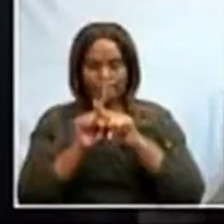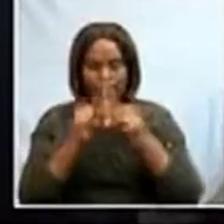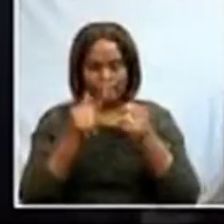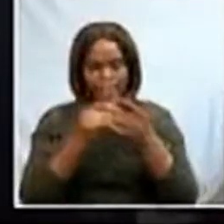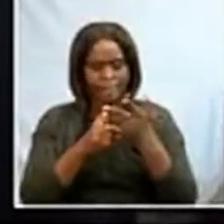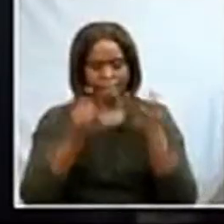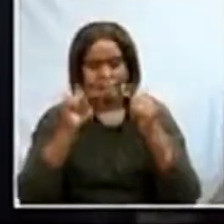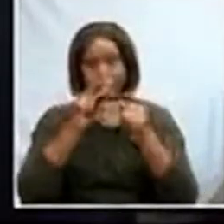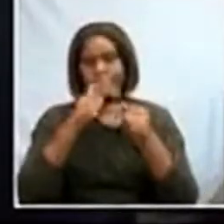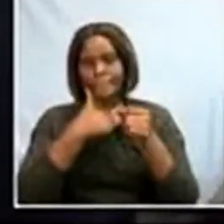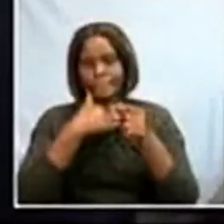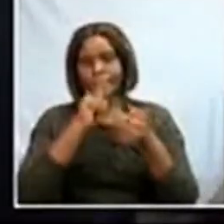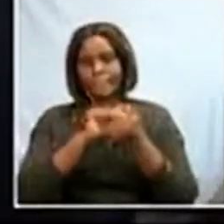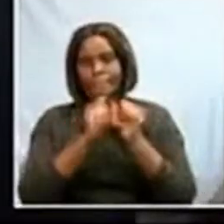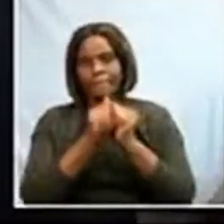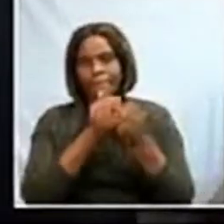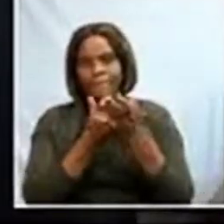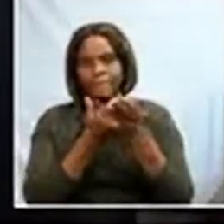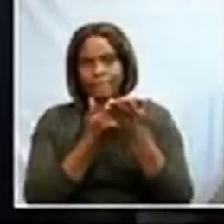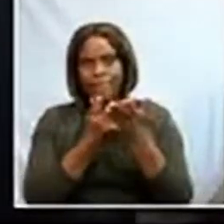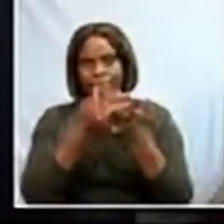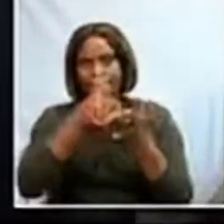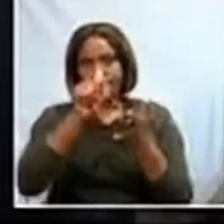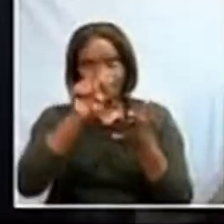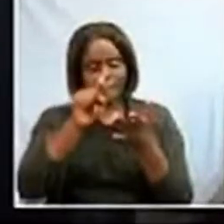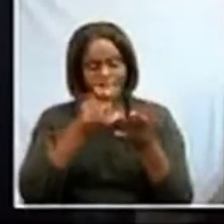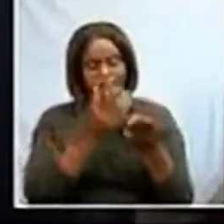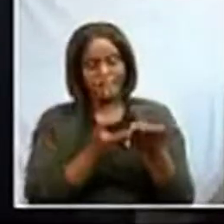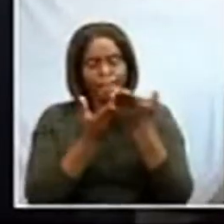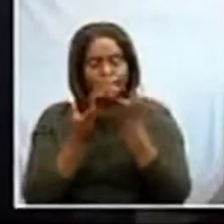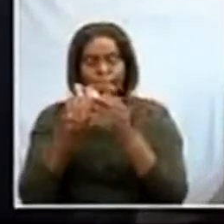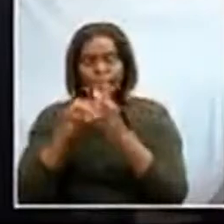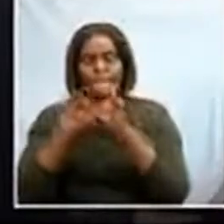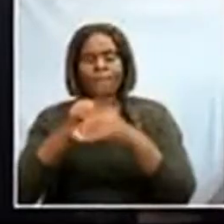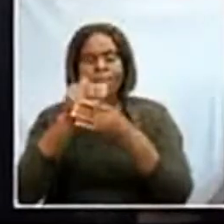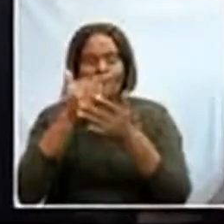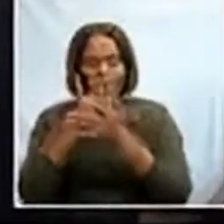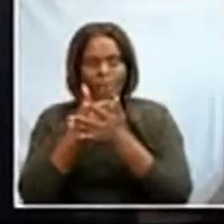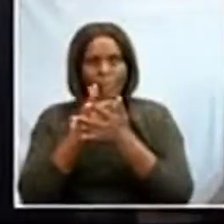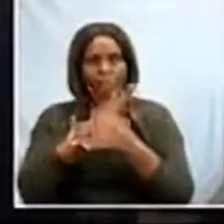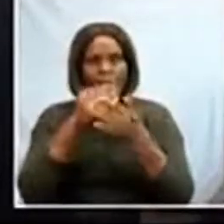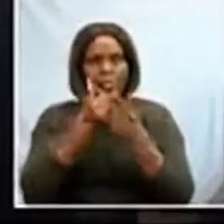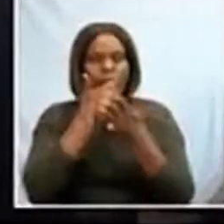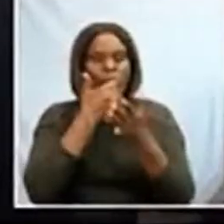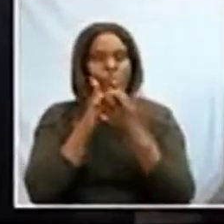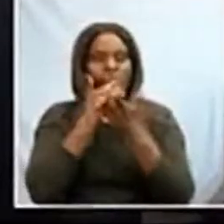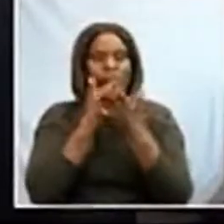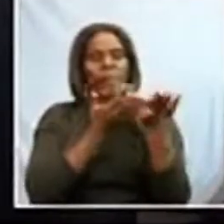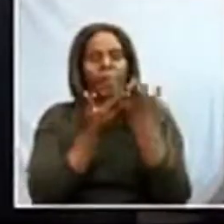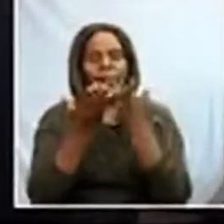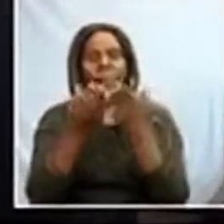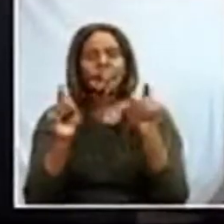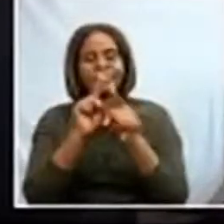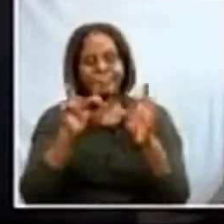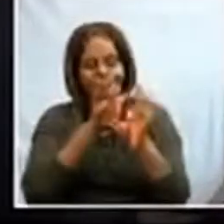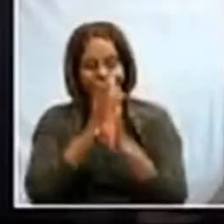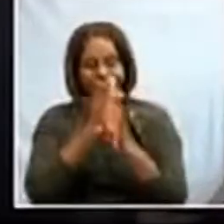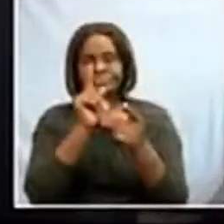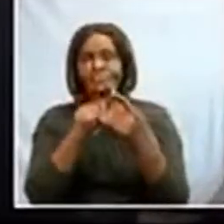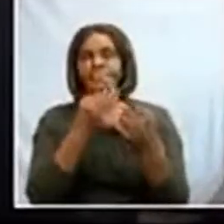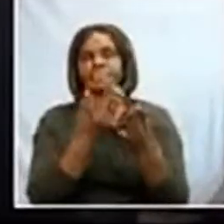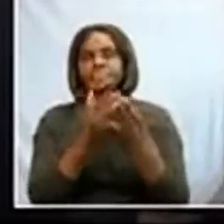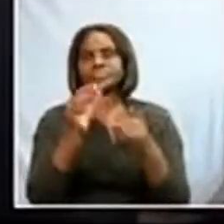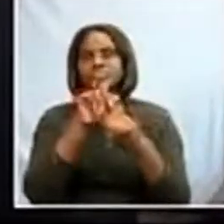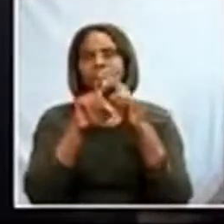because when you have a query, you need to bring in all evidence relating to that particular